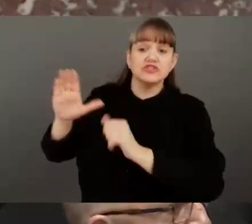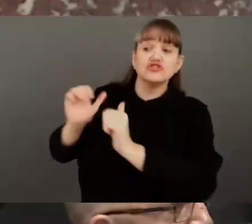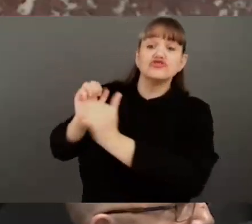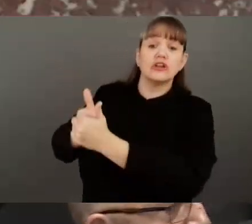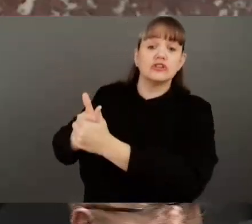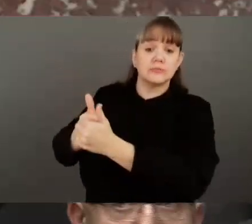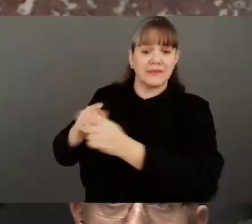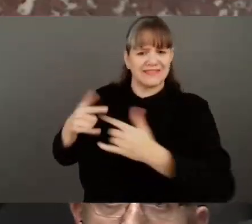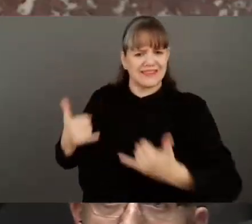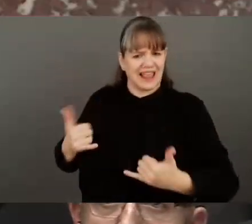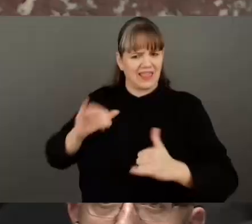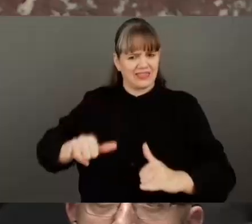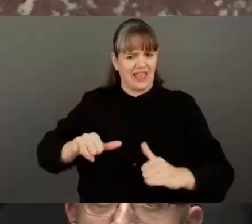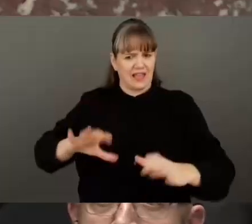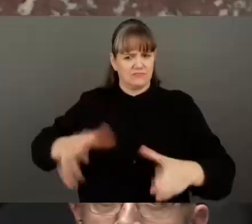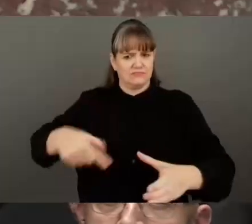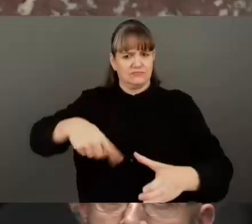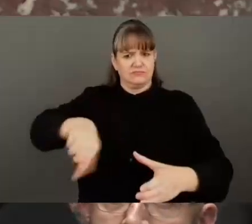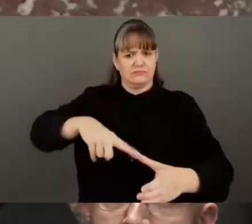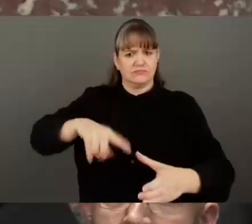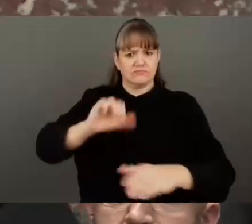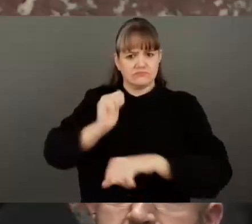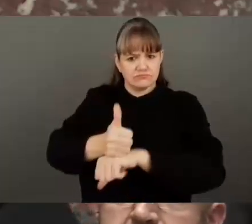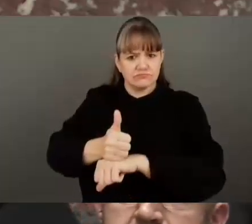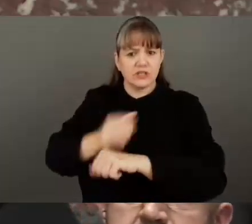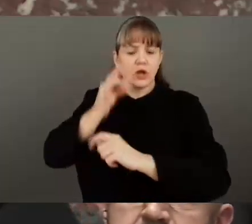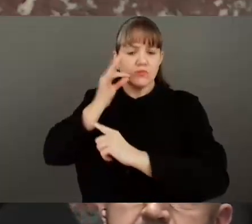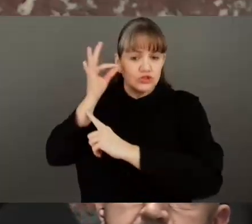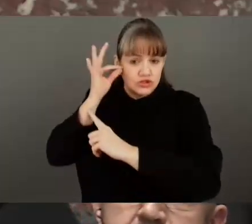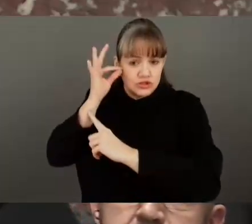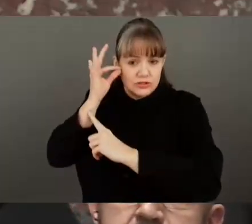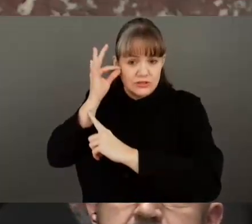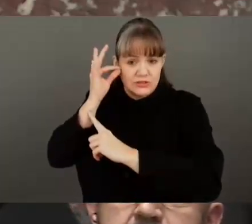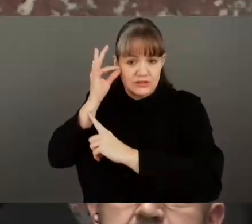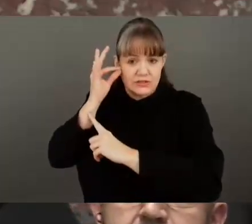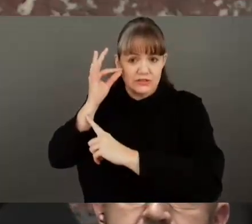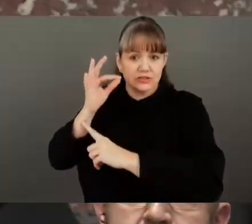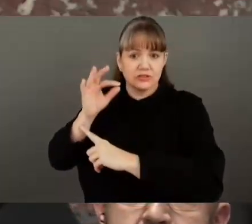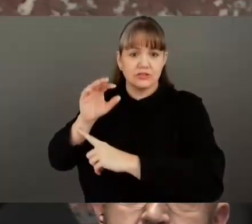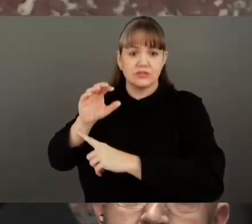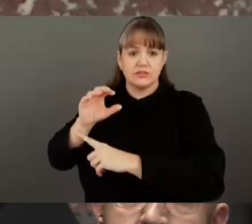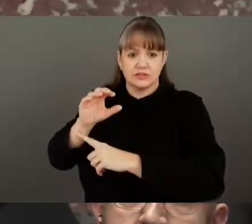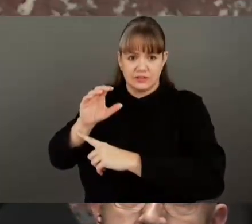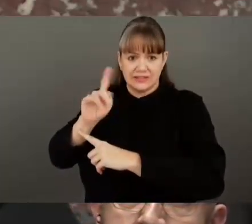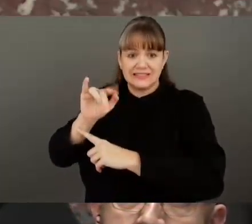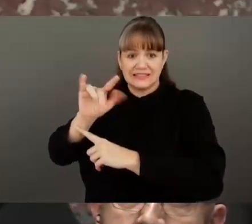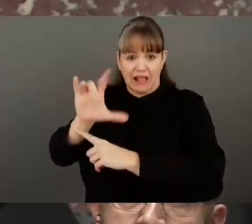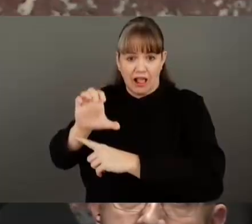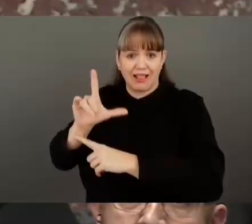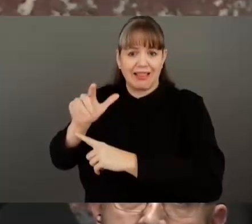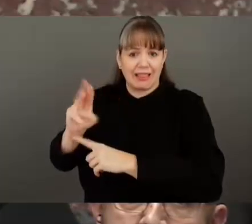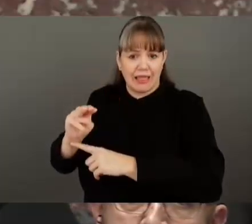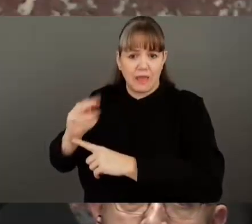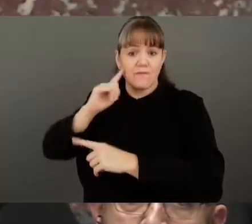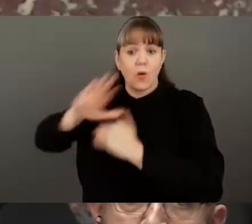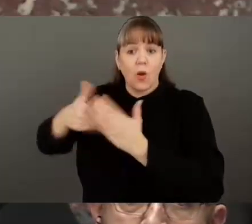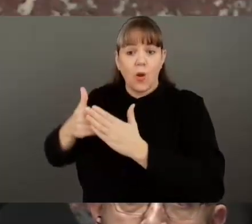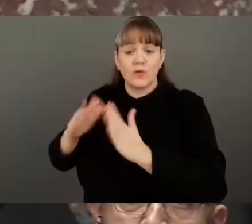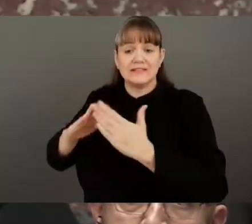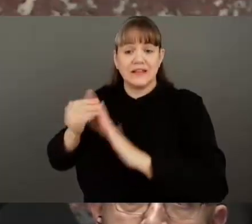Aboriginal title claim over the entire city of Kamloops, a land grab that threatens the private homes of